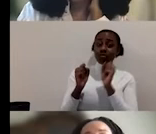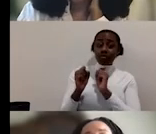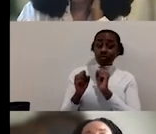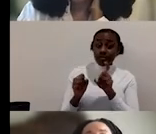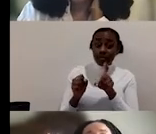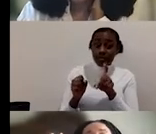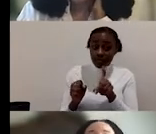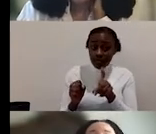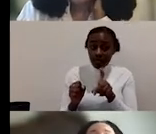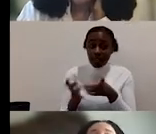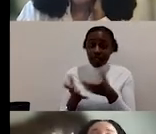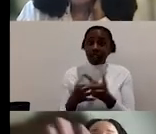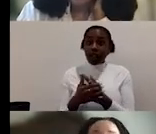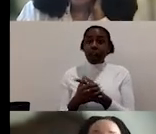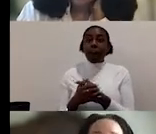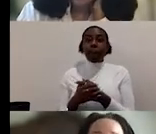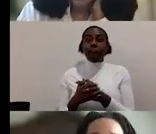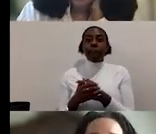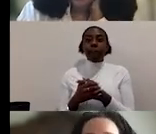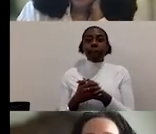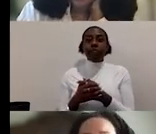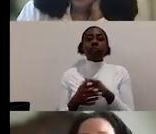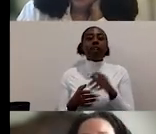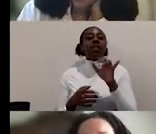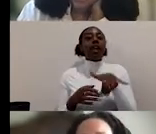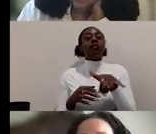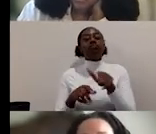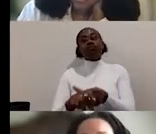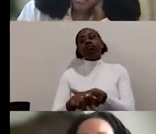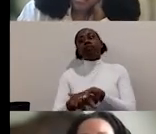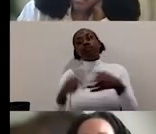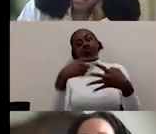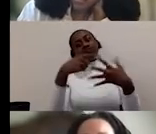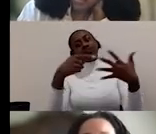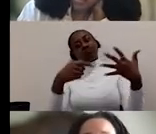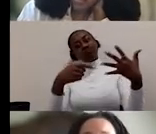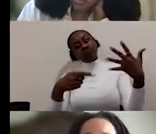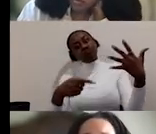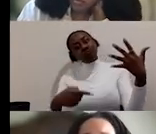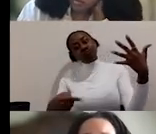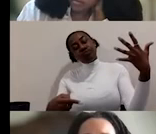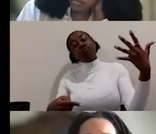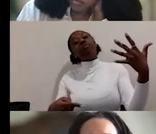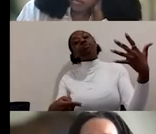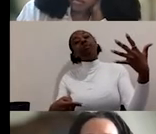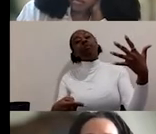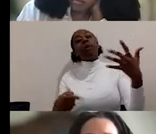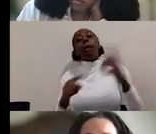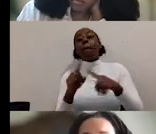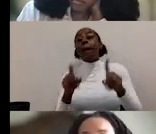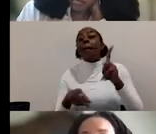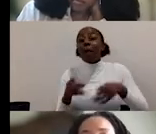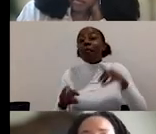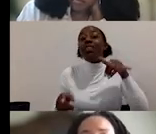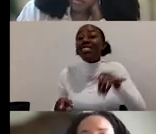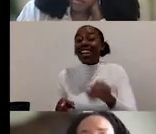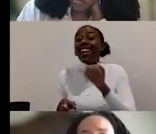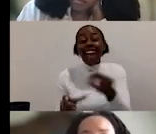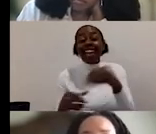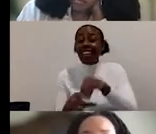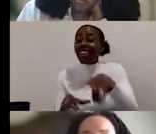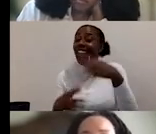like, even though that's like a really long list, there are definitely people who are missing from this list. So